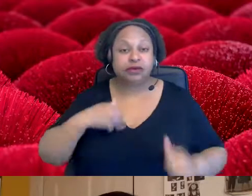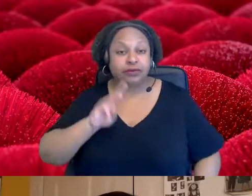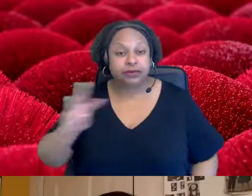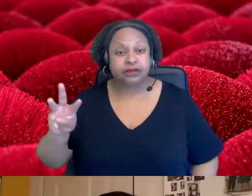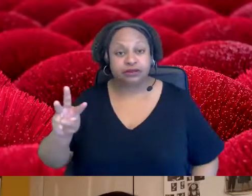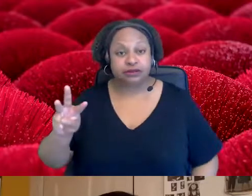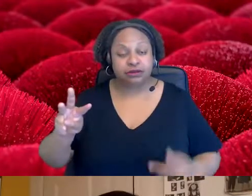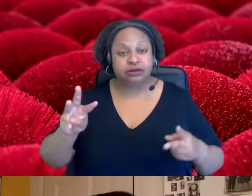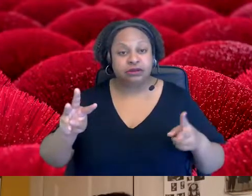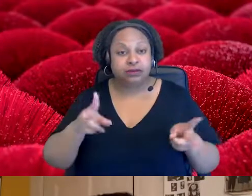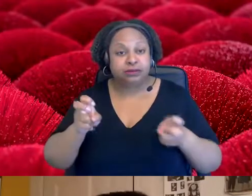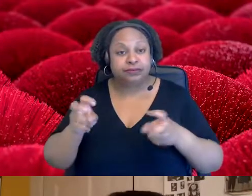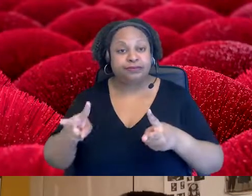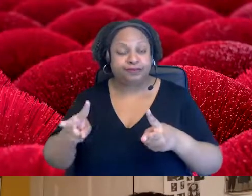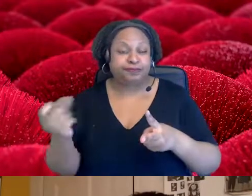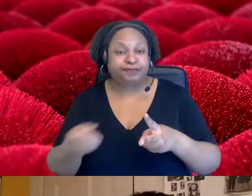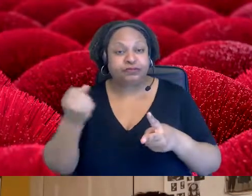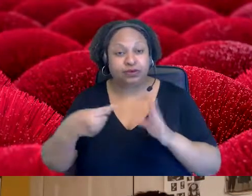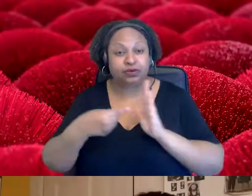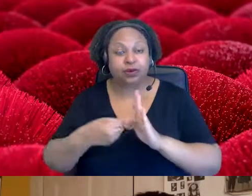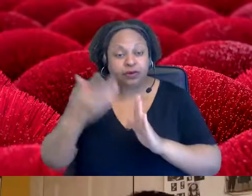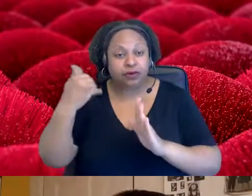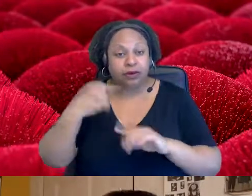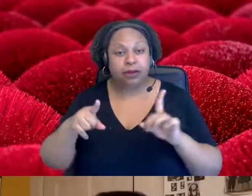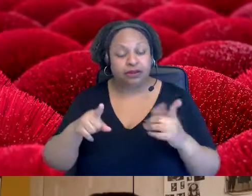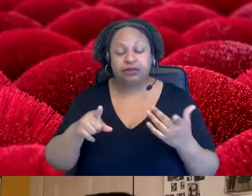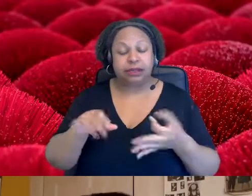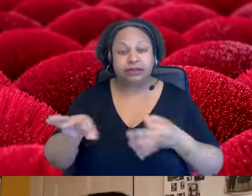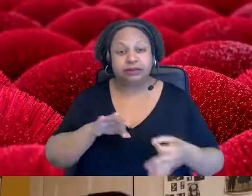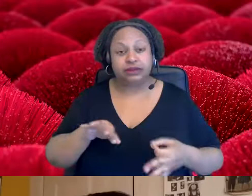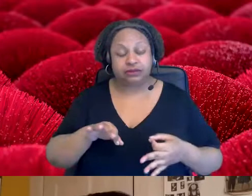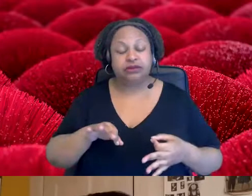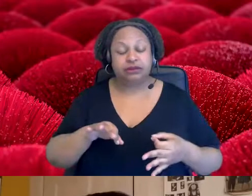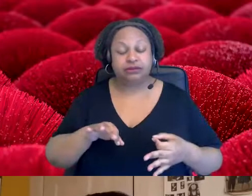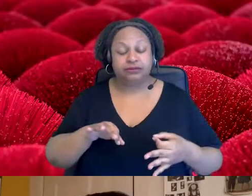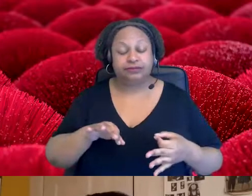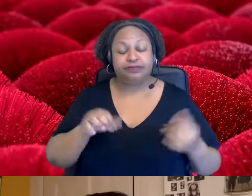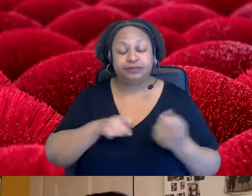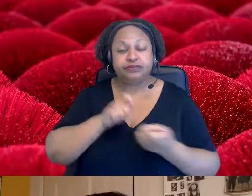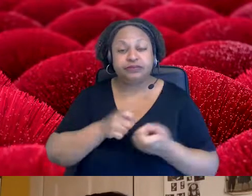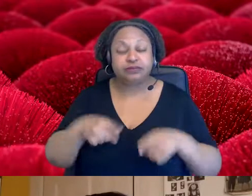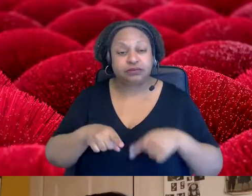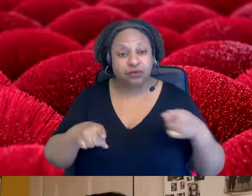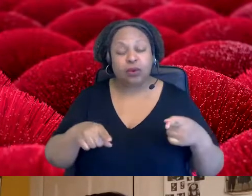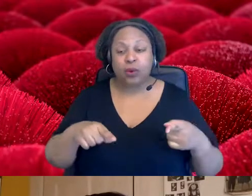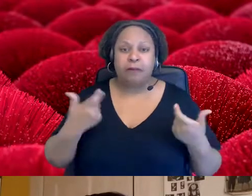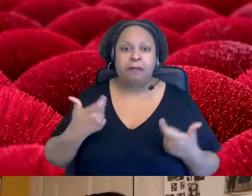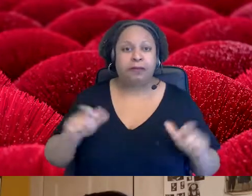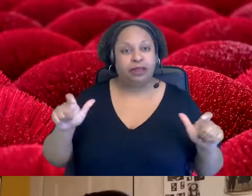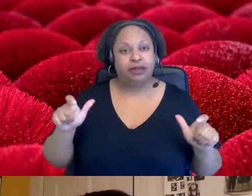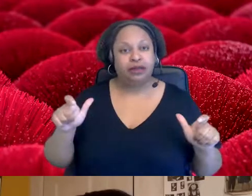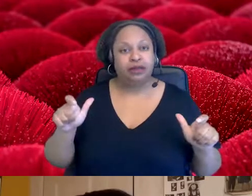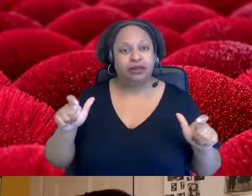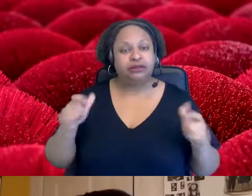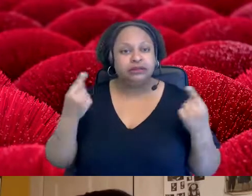no, you know, this was a breakthrough moment because we invited these artists and we had this gathering, and